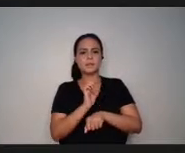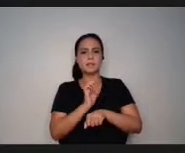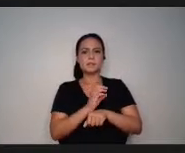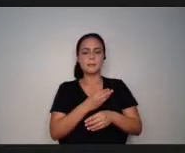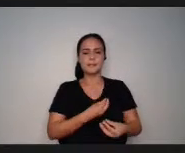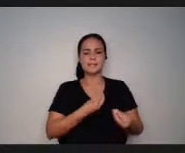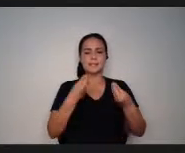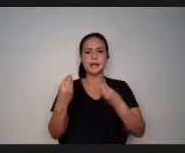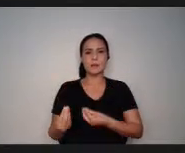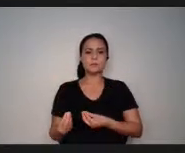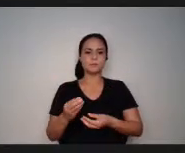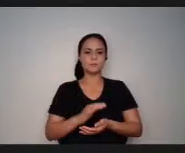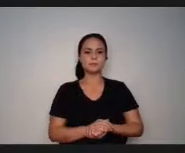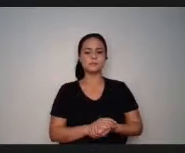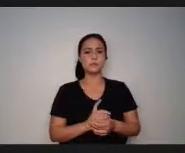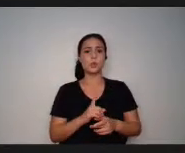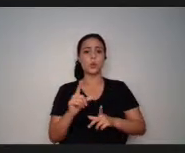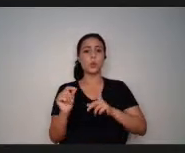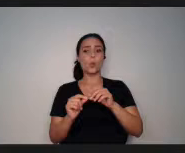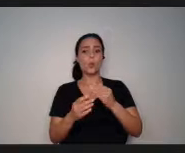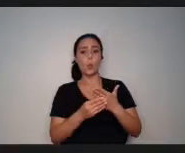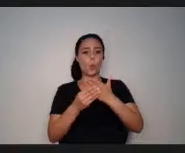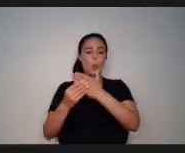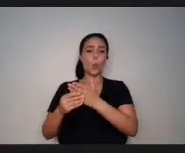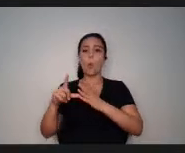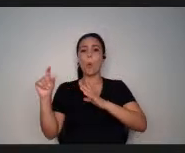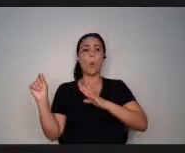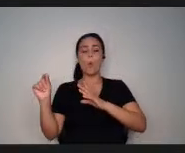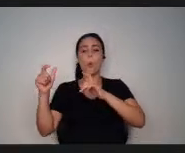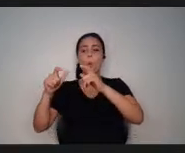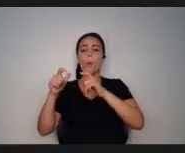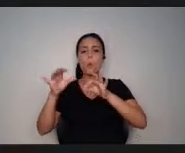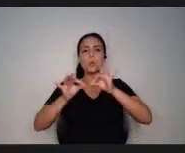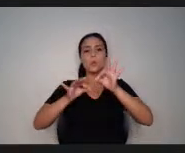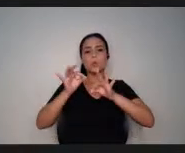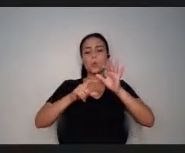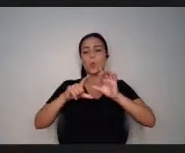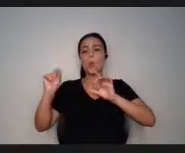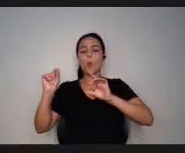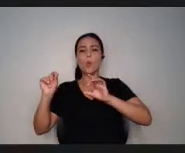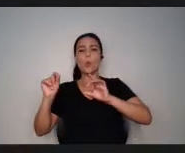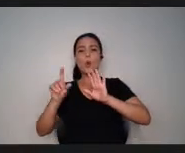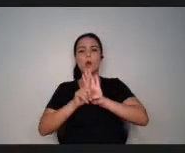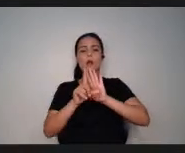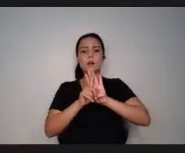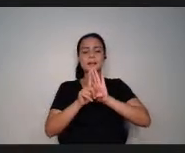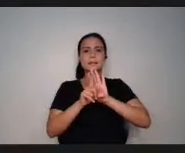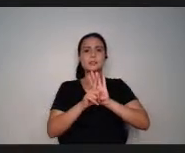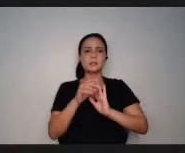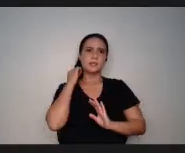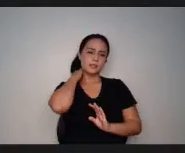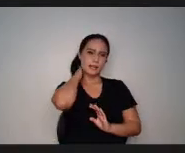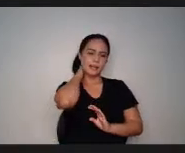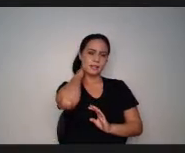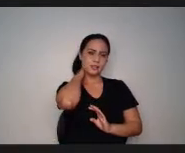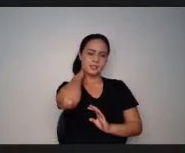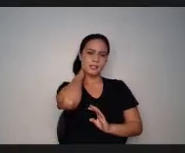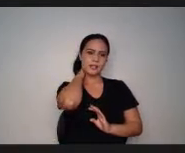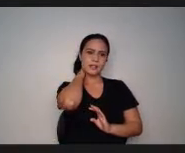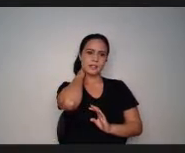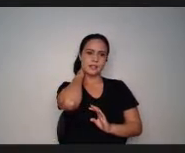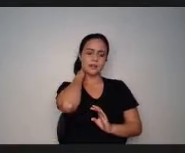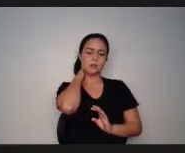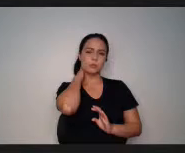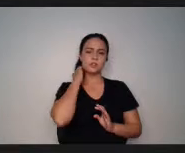legislation for the delivery platform companies, another one for in the judicial area, another one